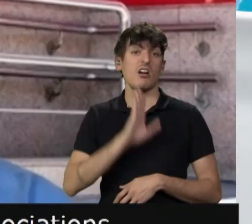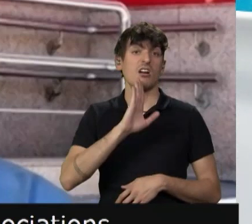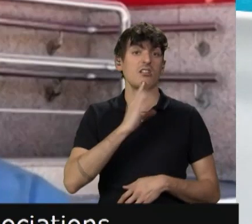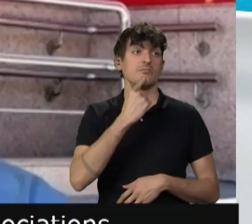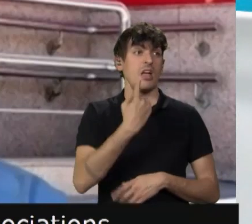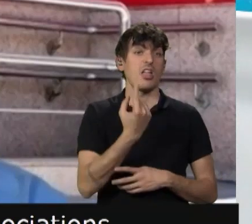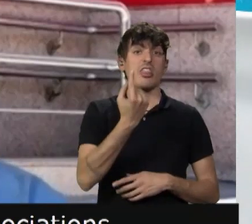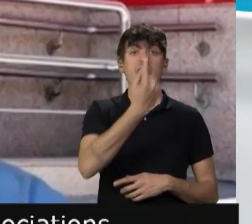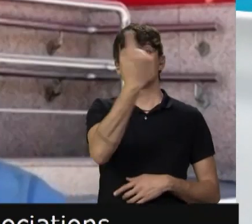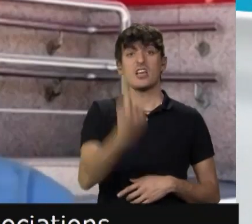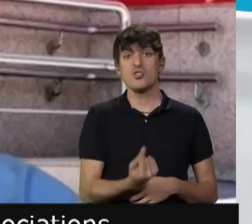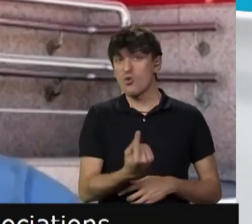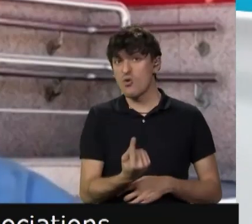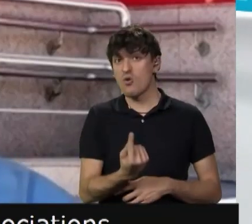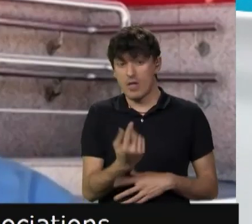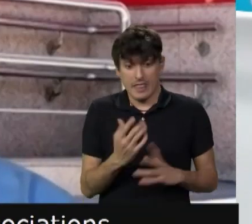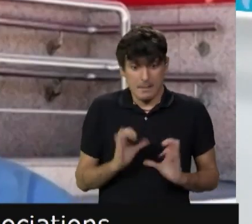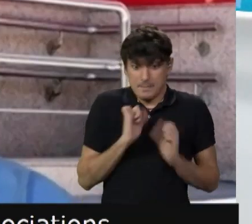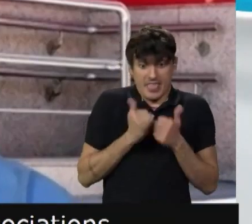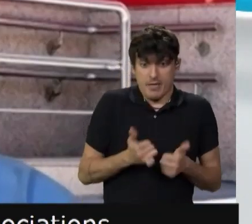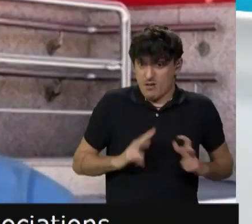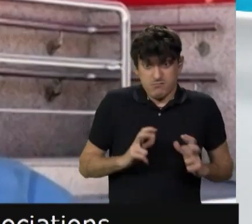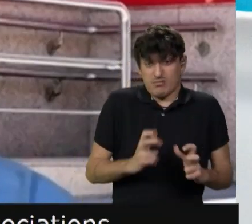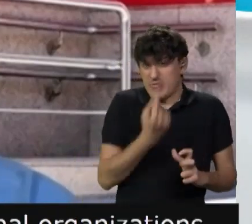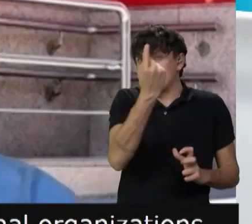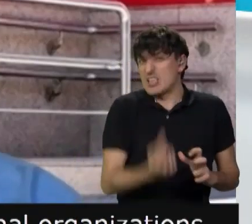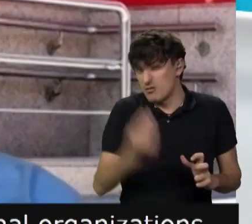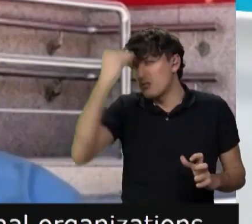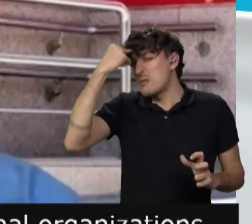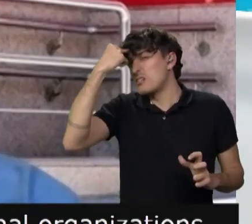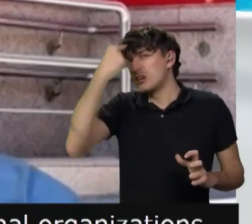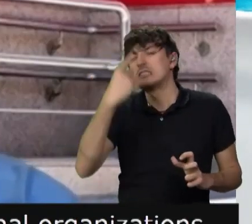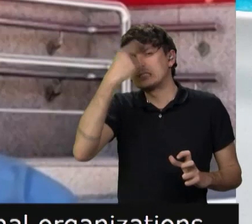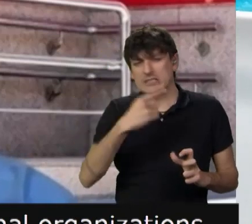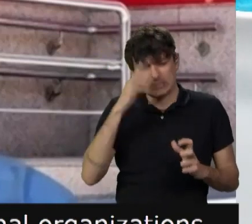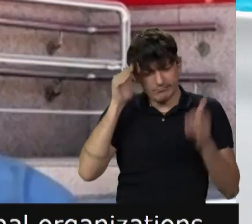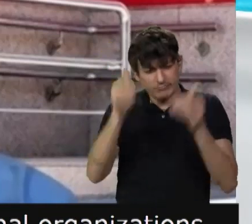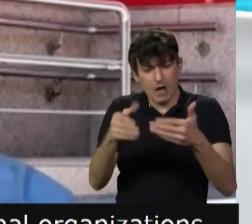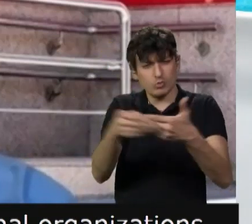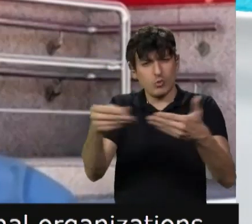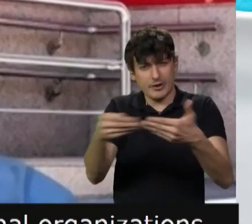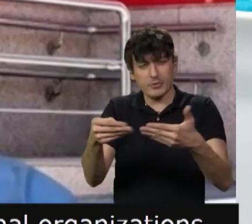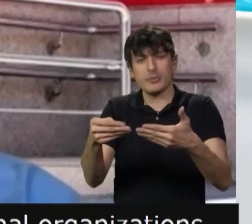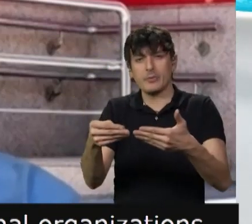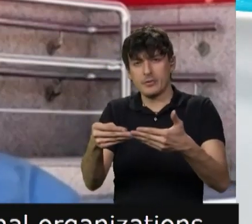And as you said, the design from the very beginning, user-centered design,